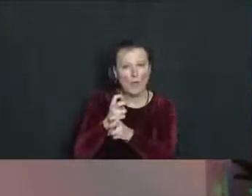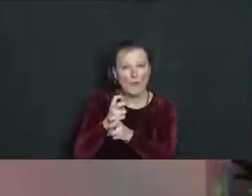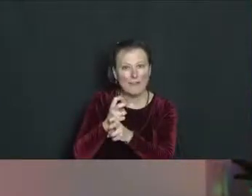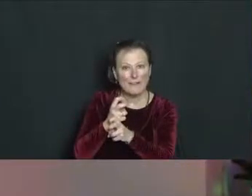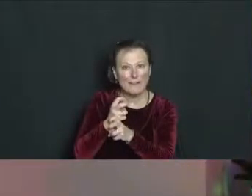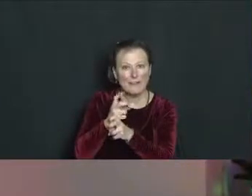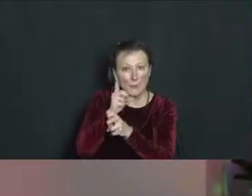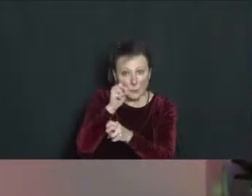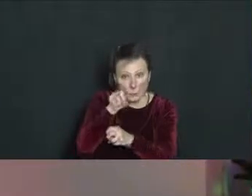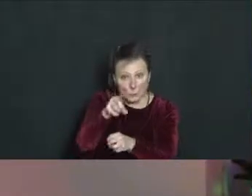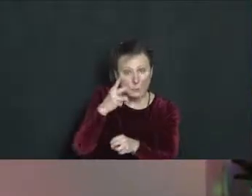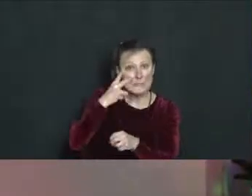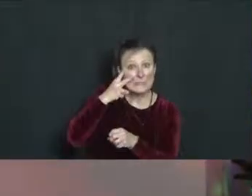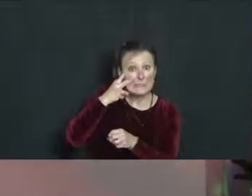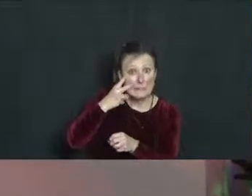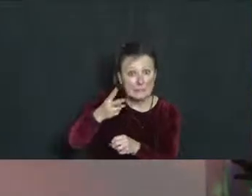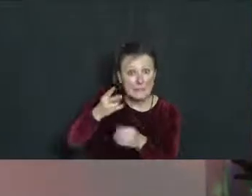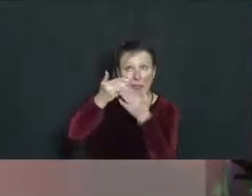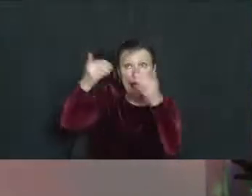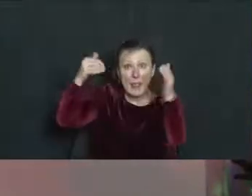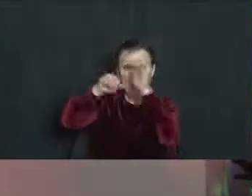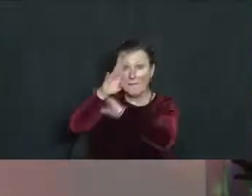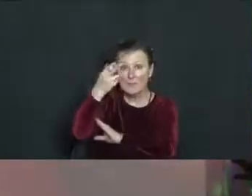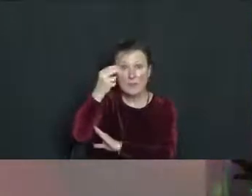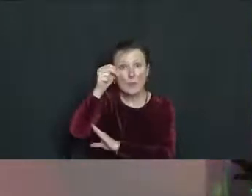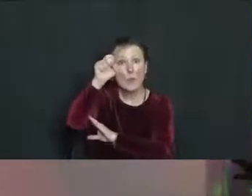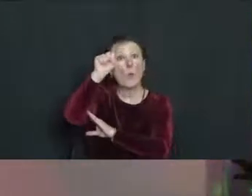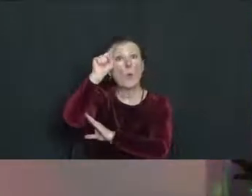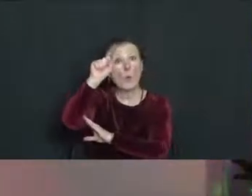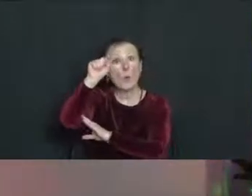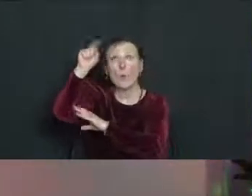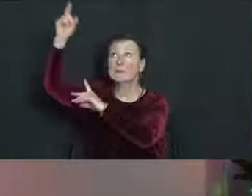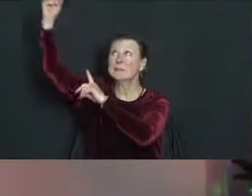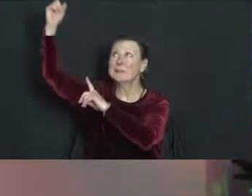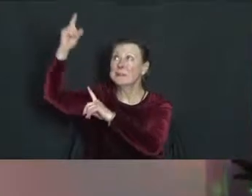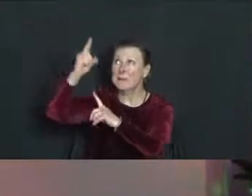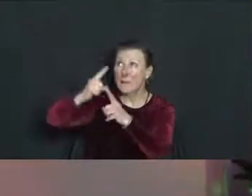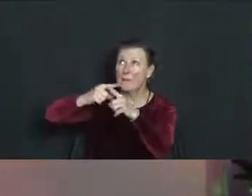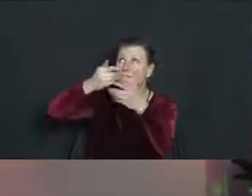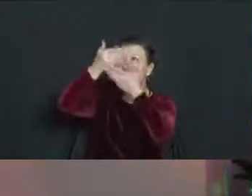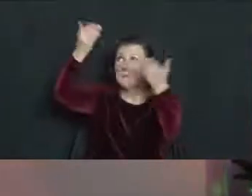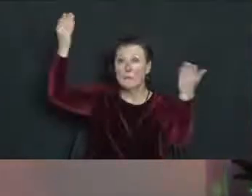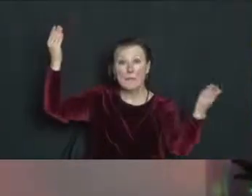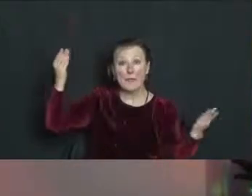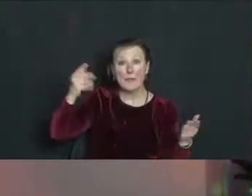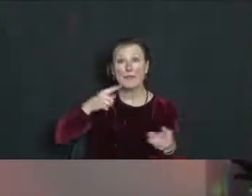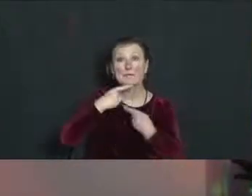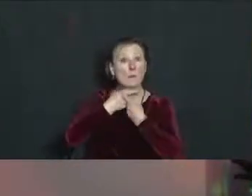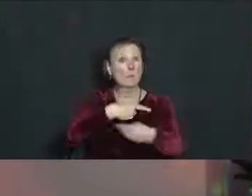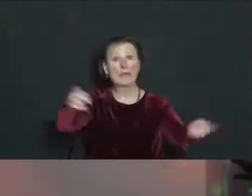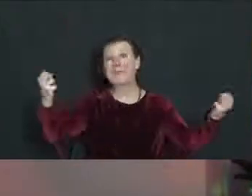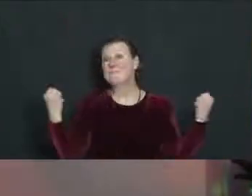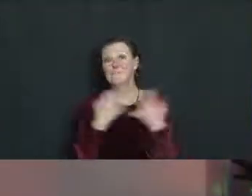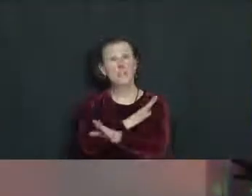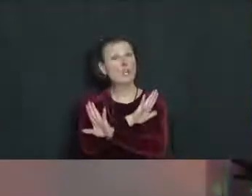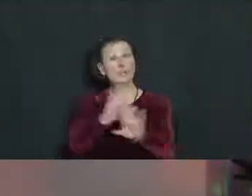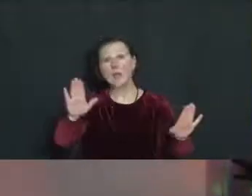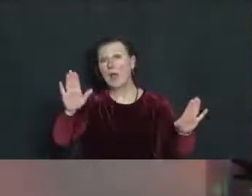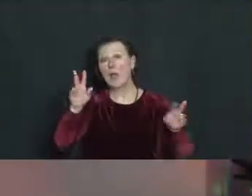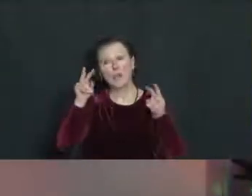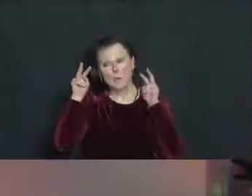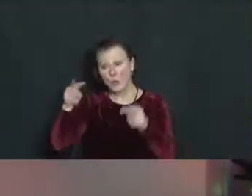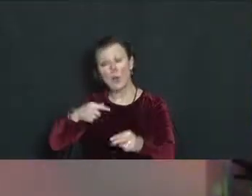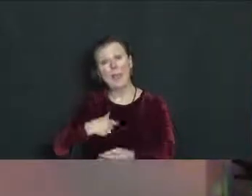And do you see the heavenly hosts descending from above, proclaiming, "Fear not, behold, I bring you